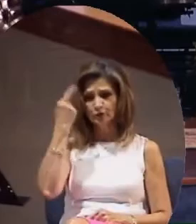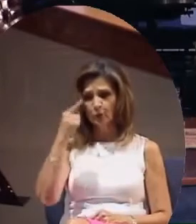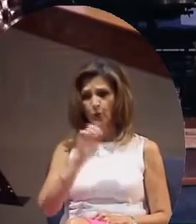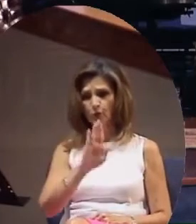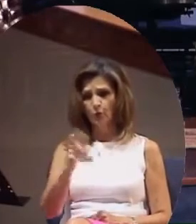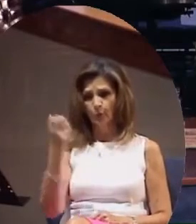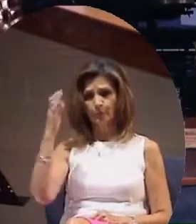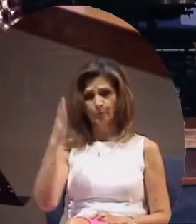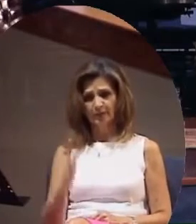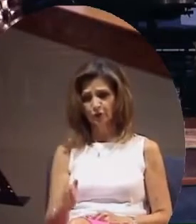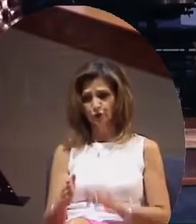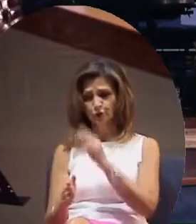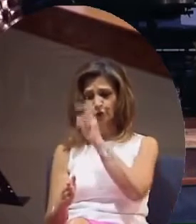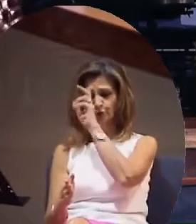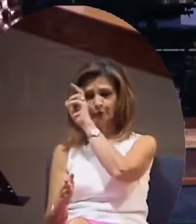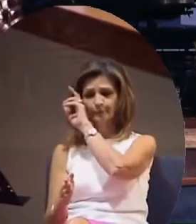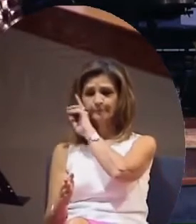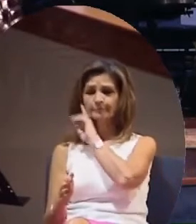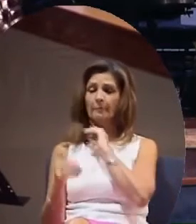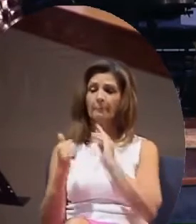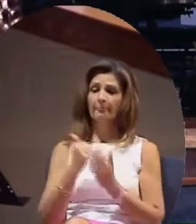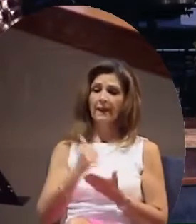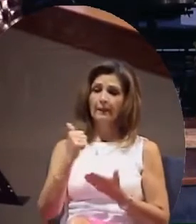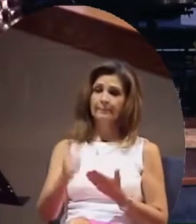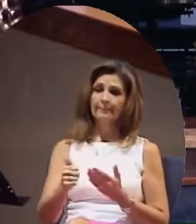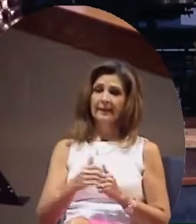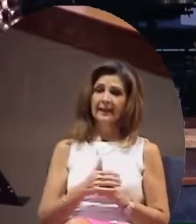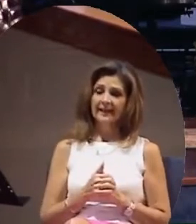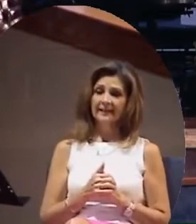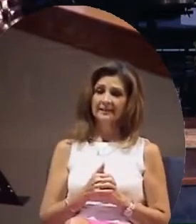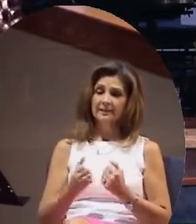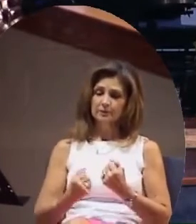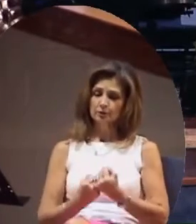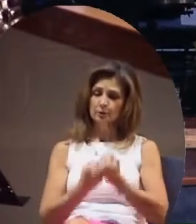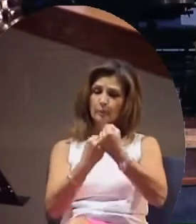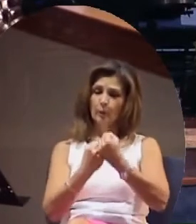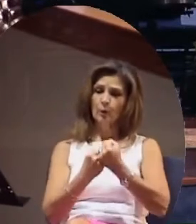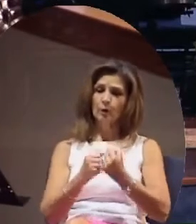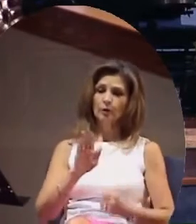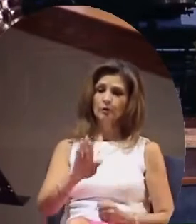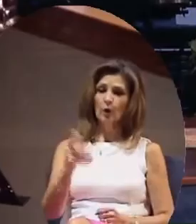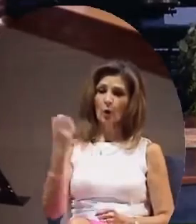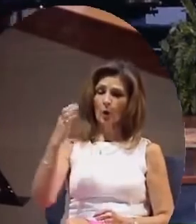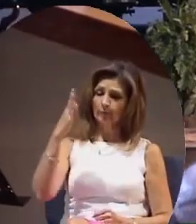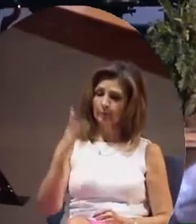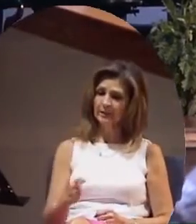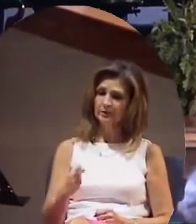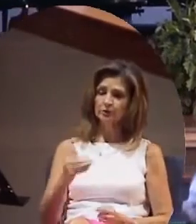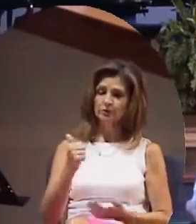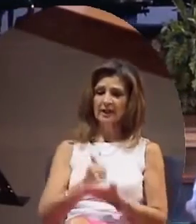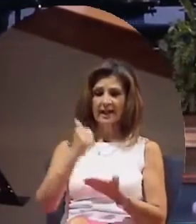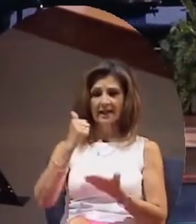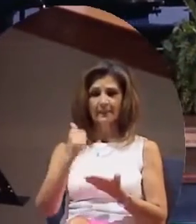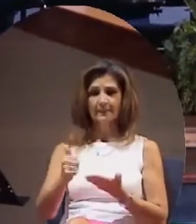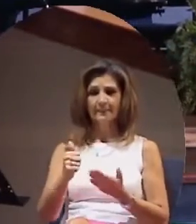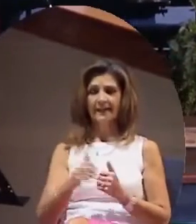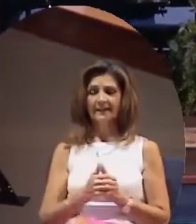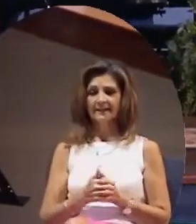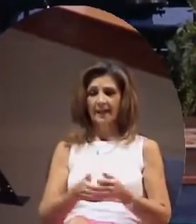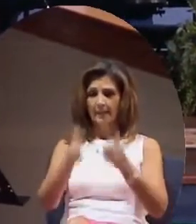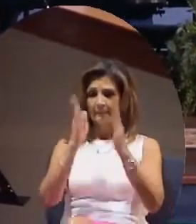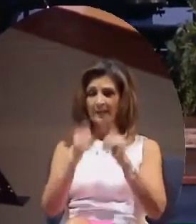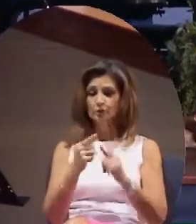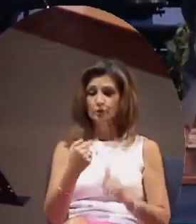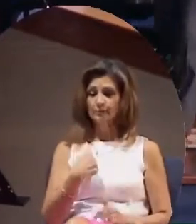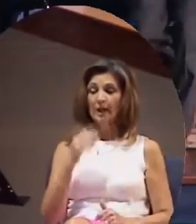your man of God. Amen. Get behind your man of God. Amen. Amen. Listen to me.